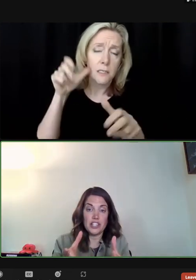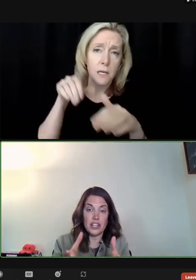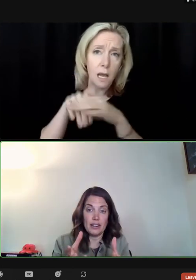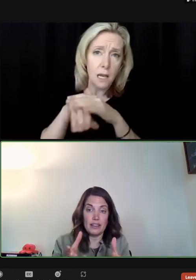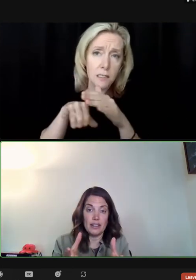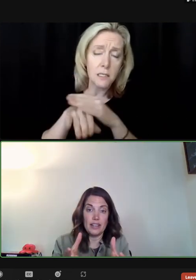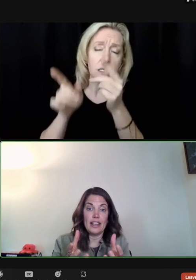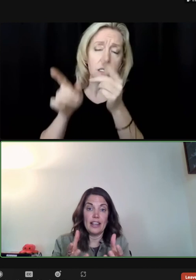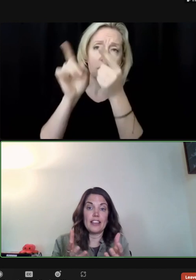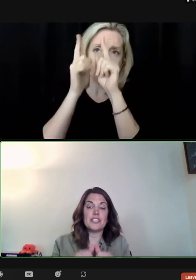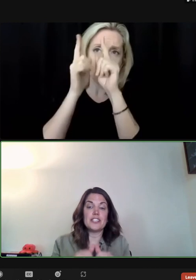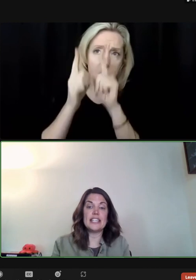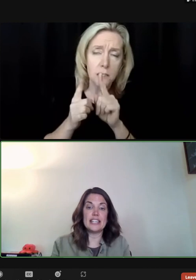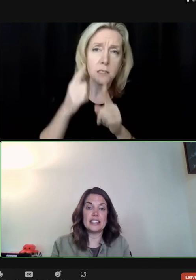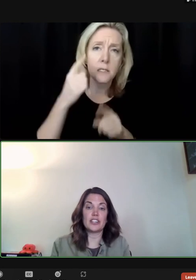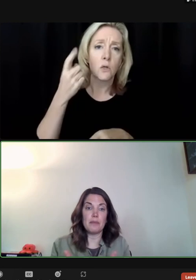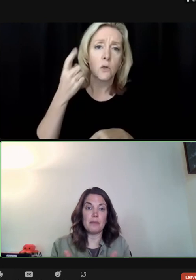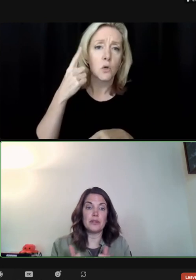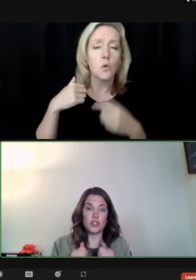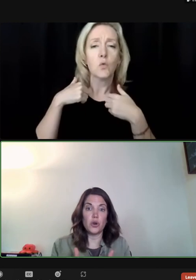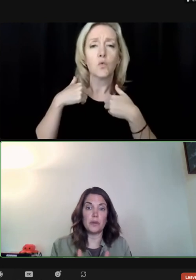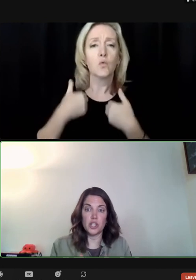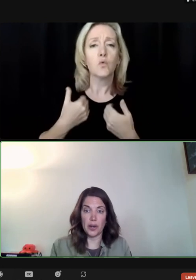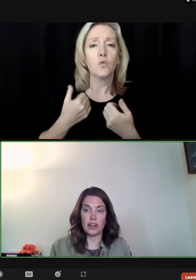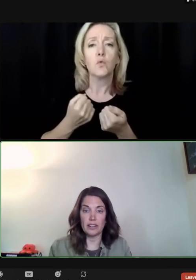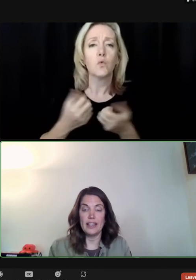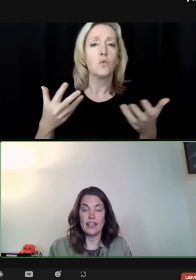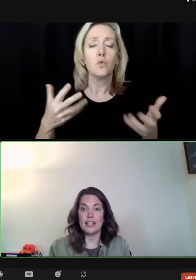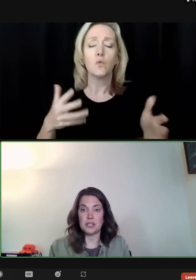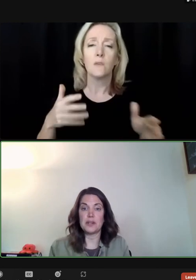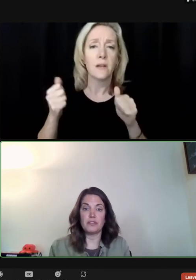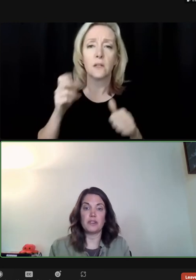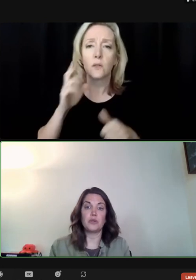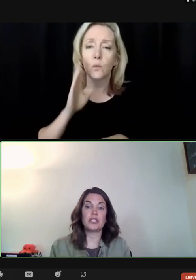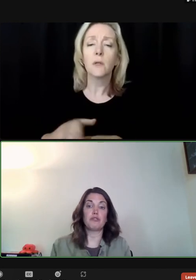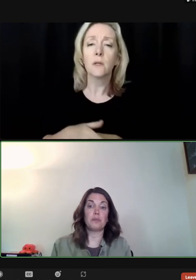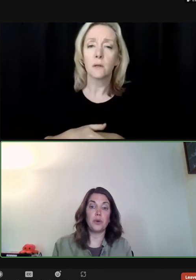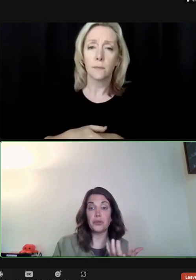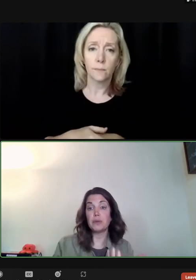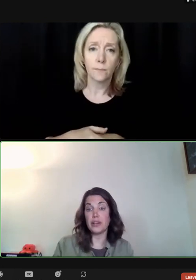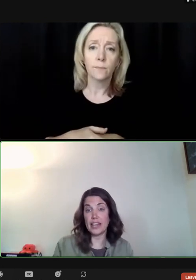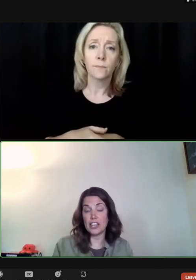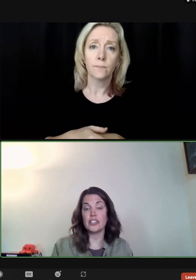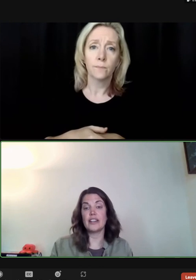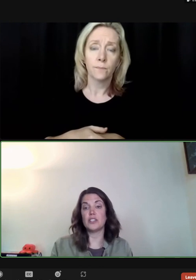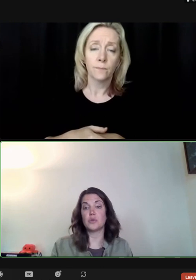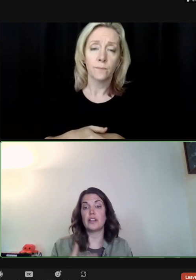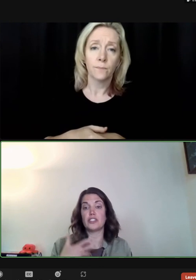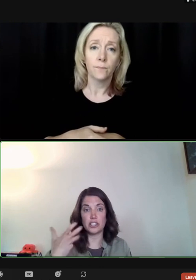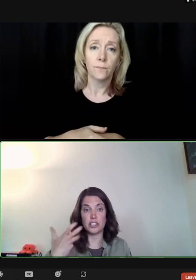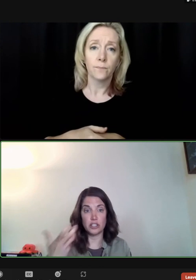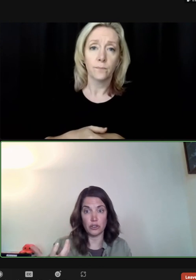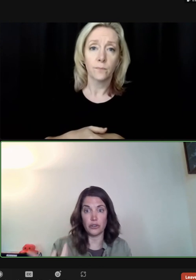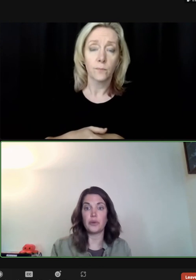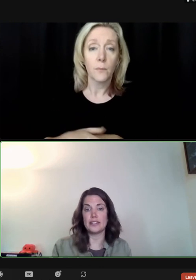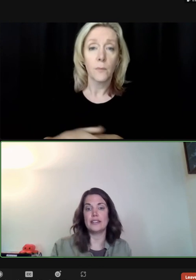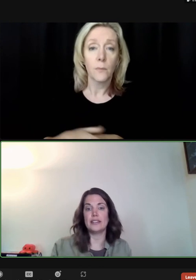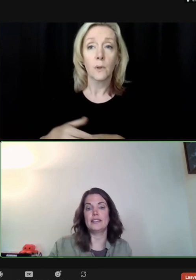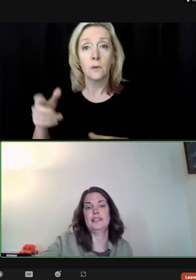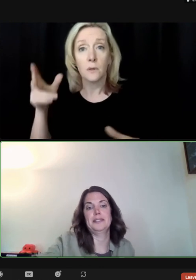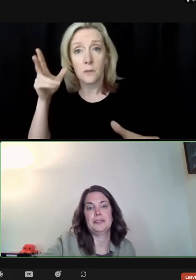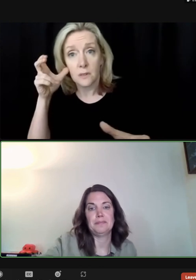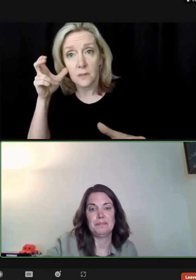of the information, that fatigue is going to happen so much quicker, especially if I'm using it for both communication as well as trying to